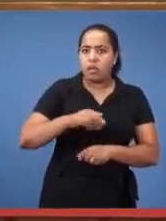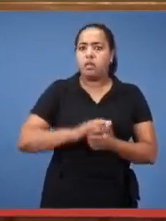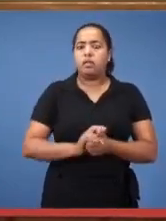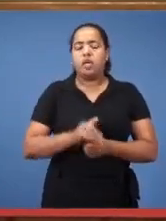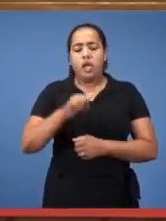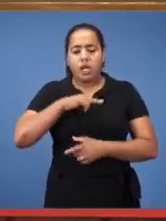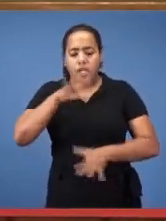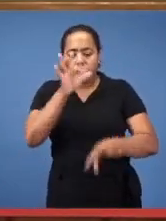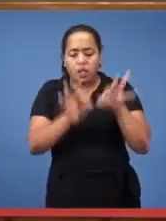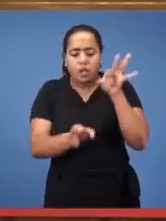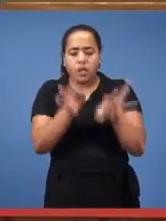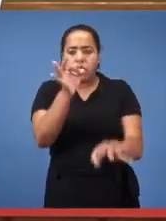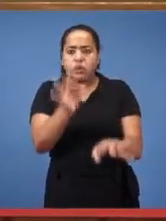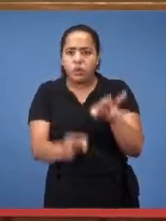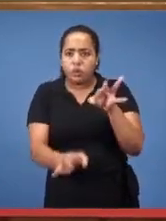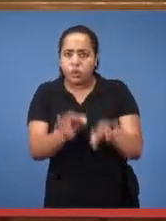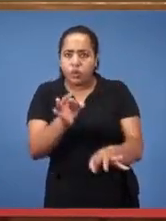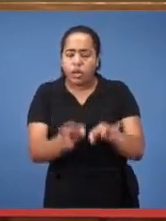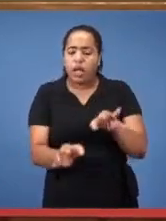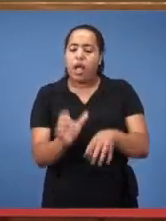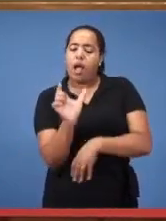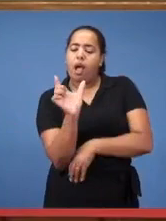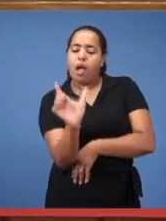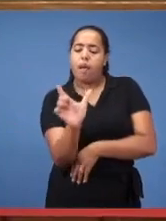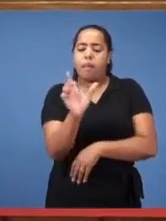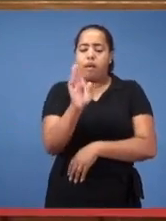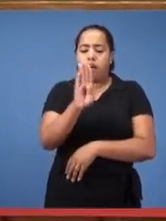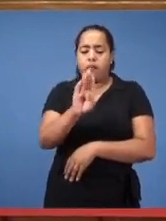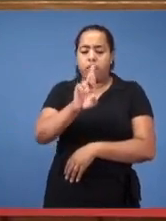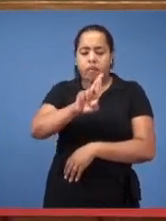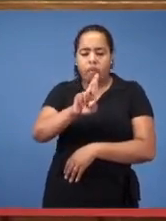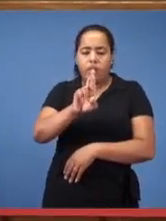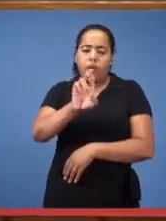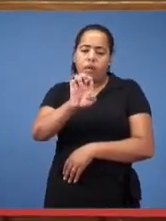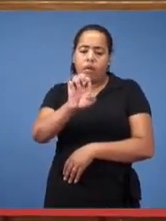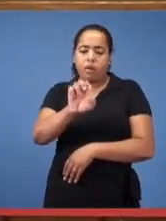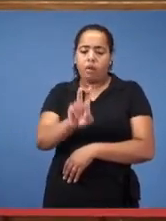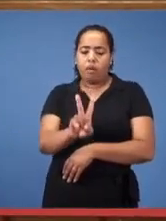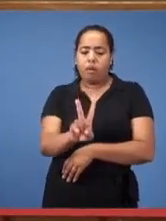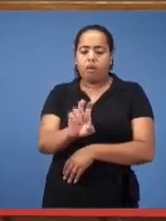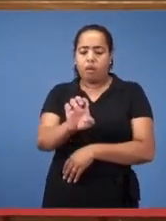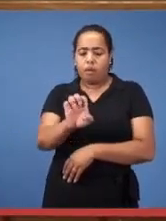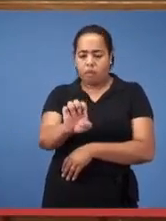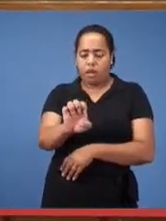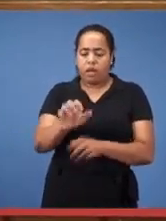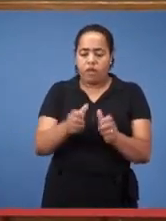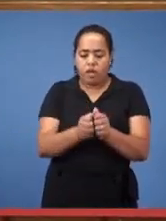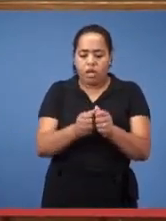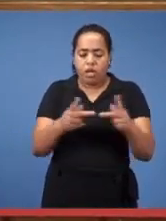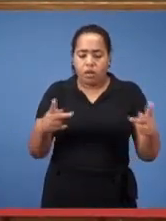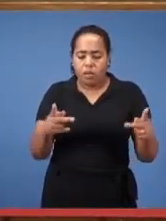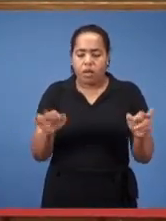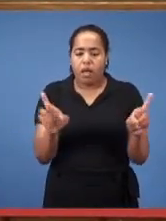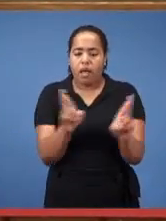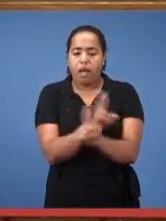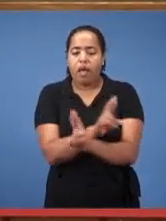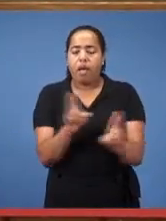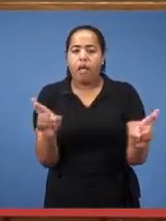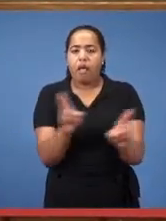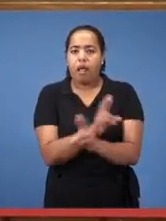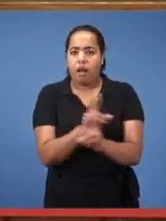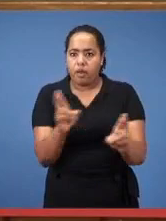Because He has His judgment, the word soon in the book of Revelations, in the original, is related